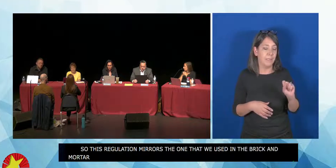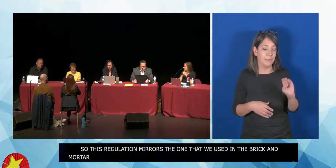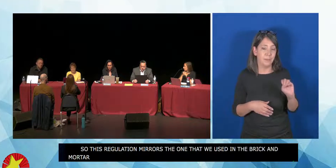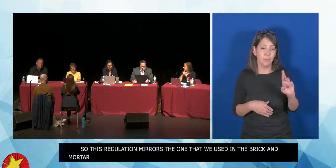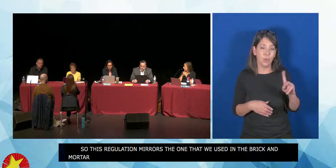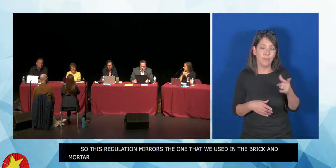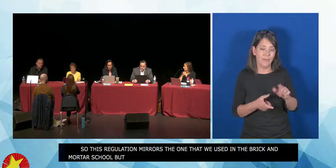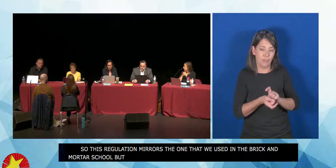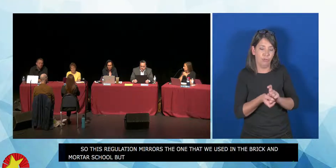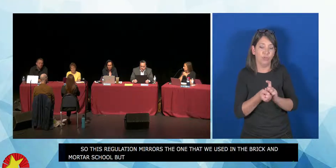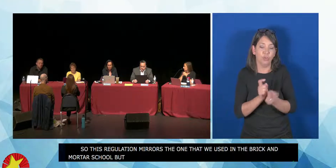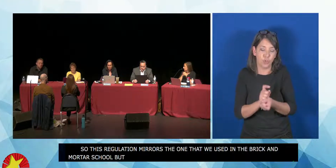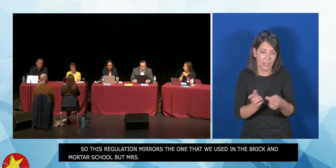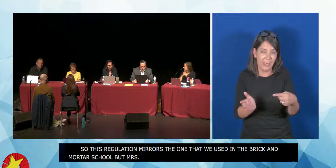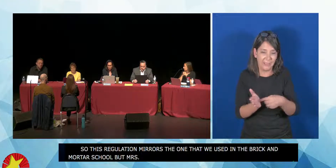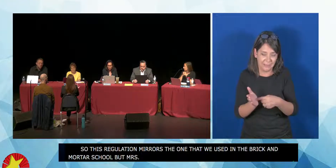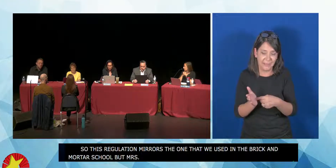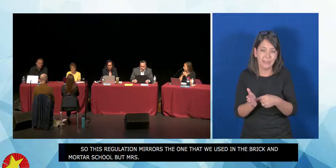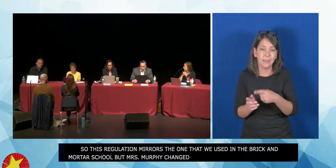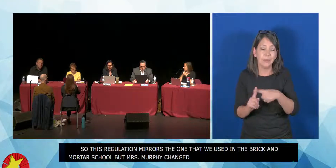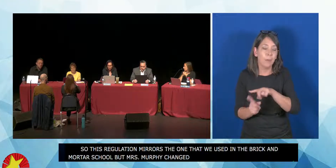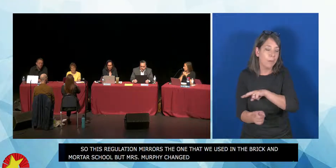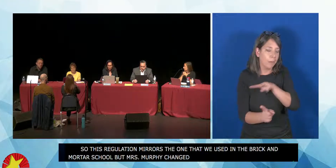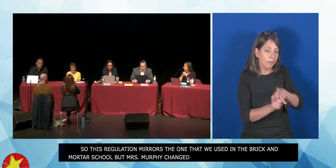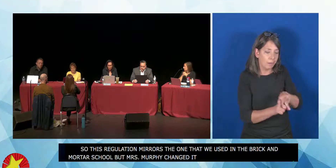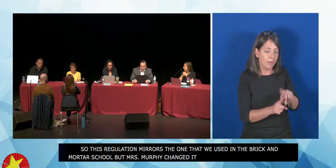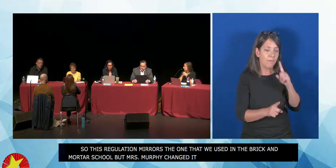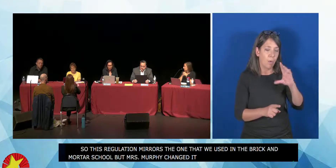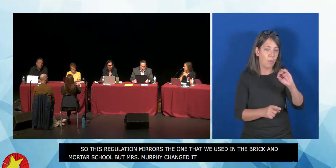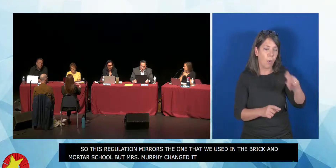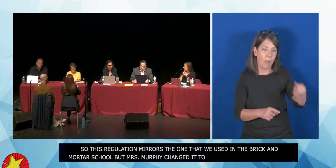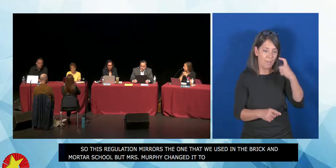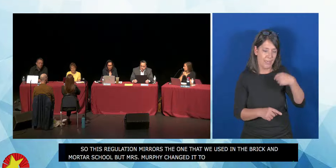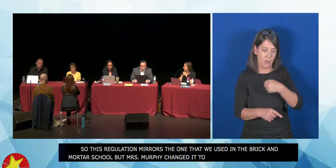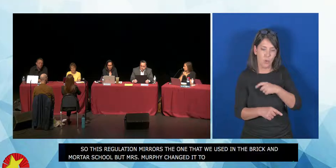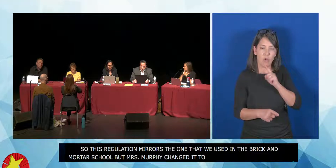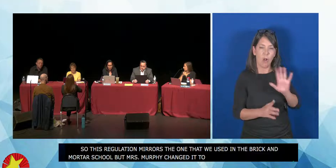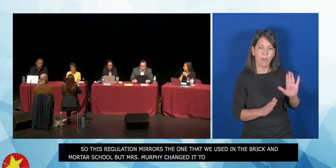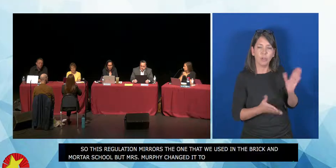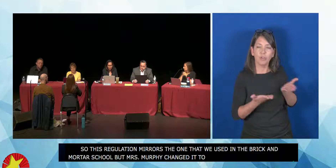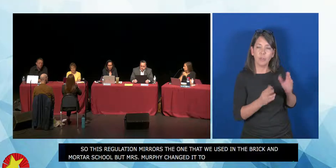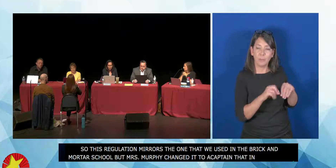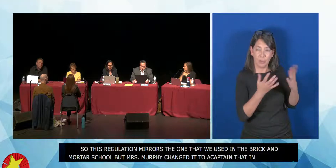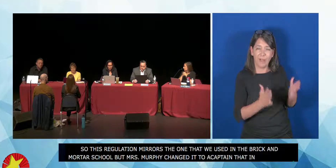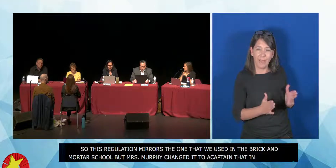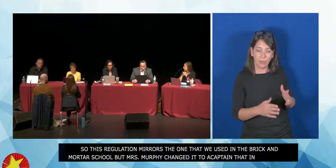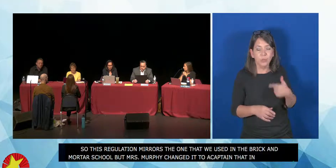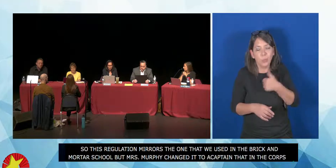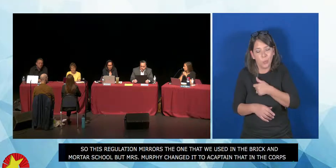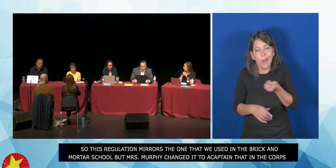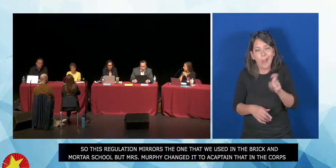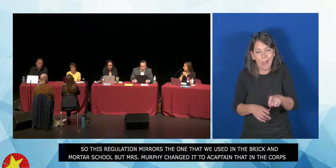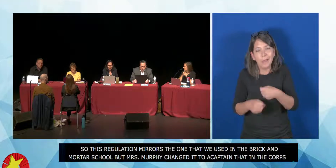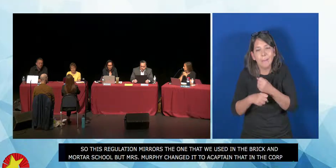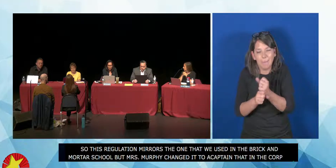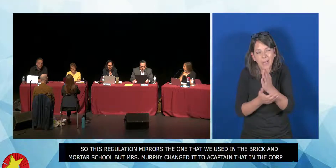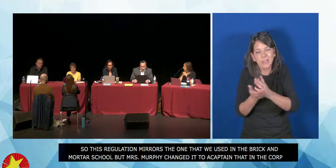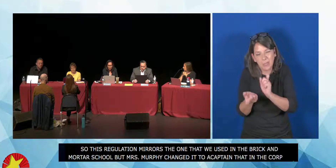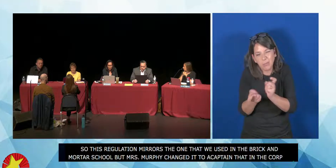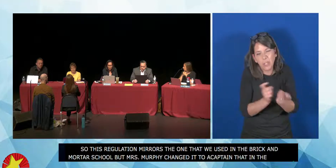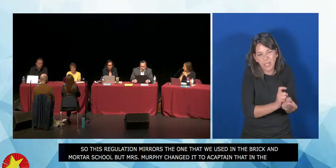adapt for the fact that in the co-ops we act as service providers. So we had to make some changes. We can